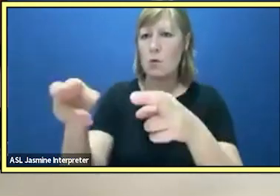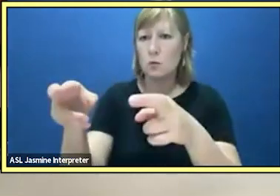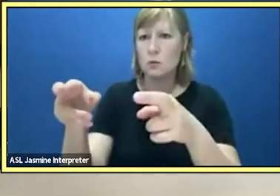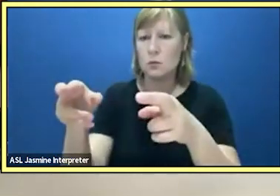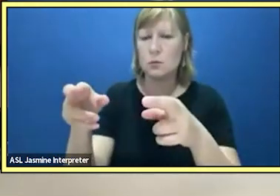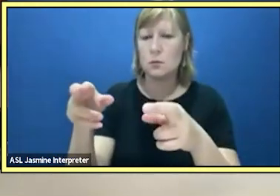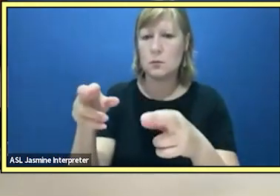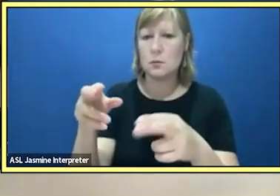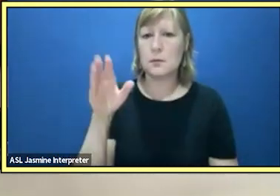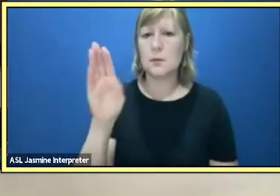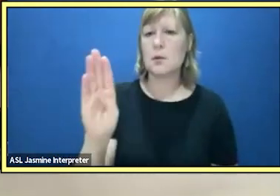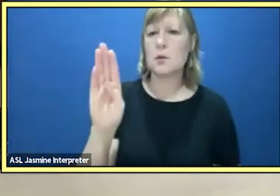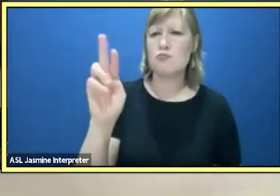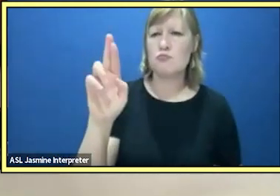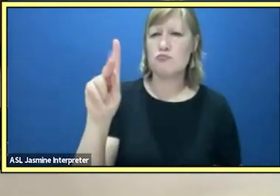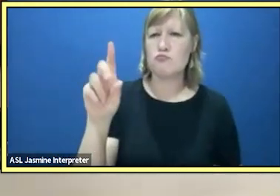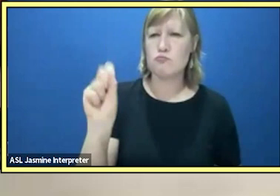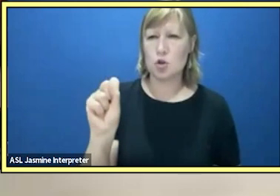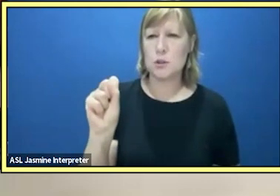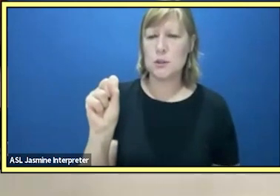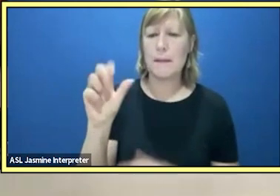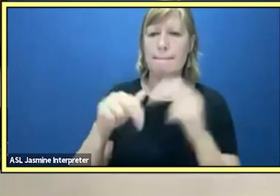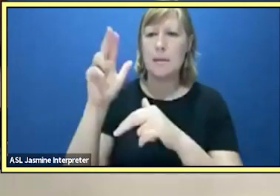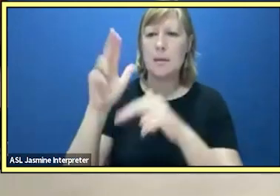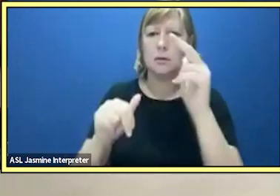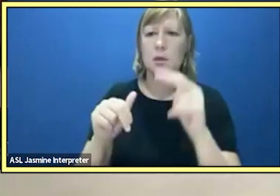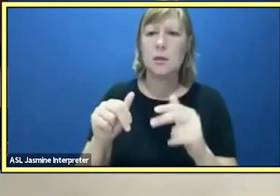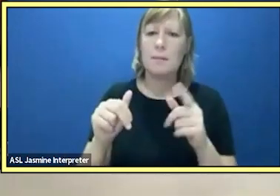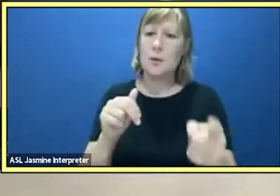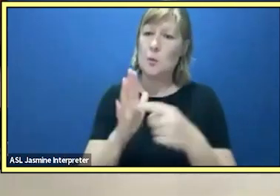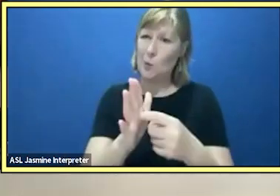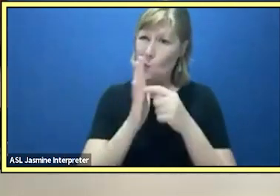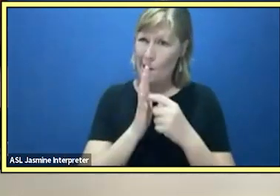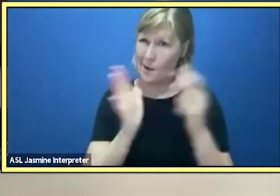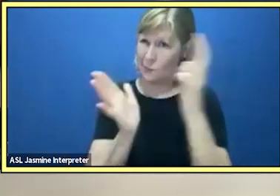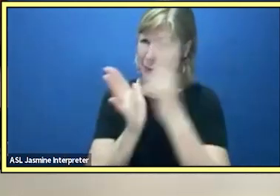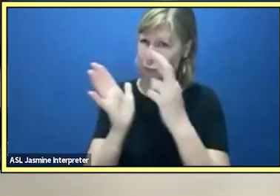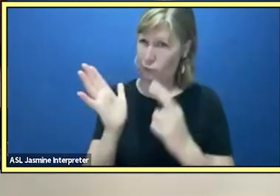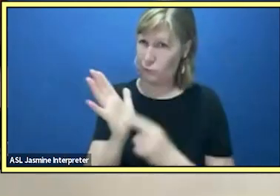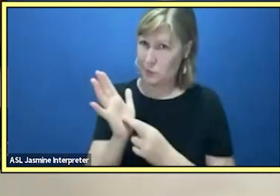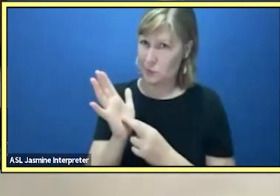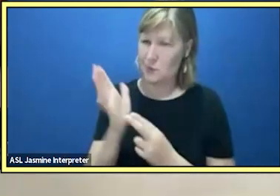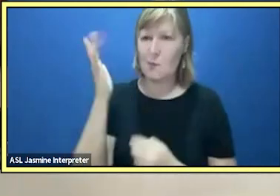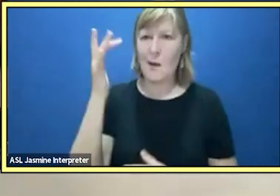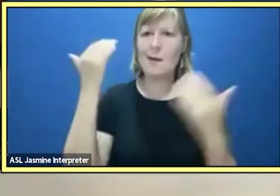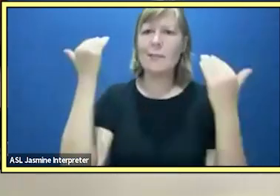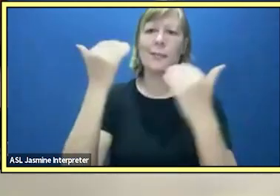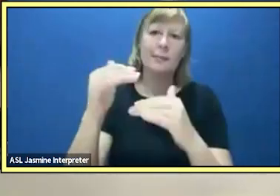the Verks building. And so you have to register for that because we only have a limited number of seats just because of the space issue.